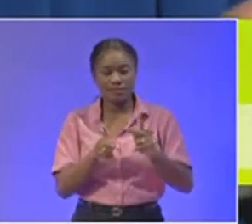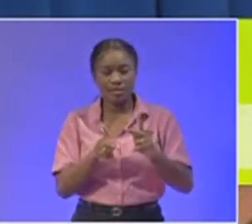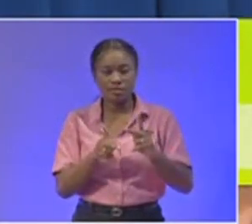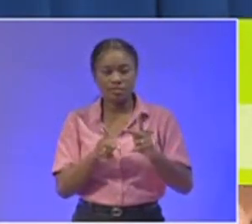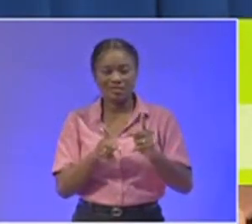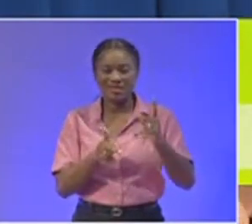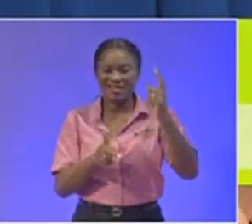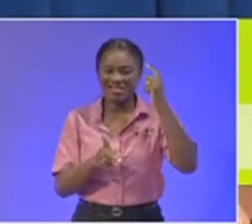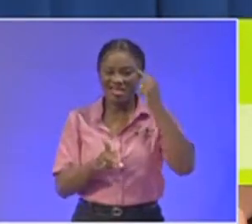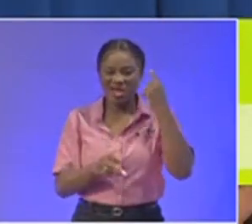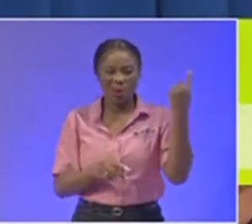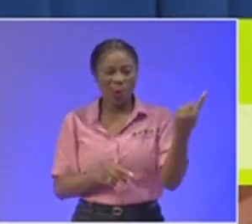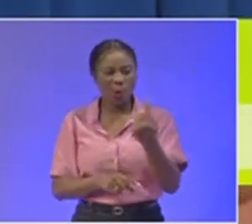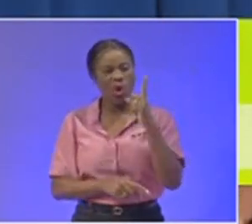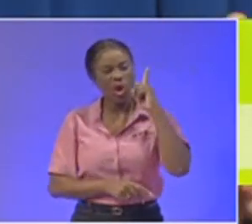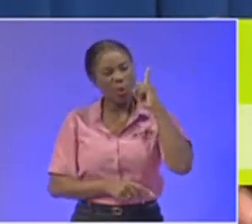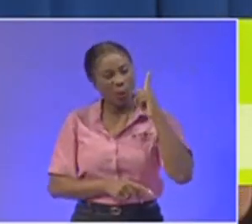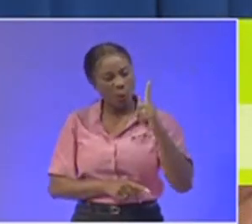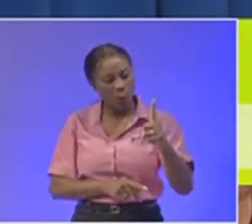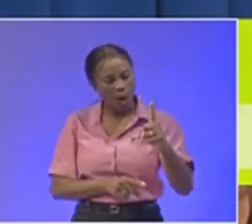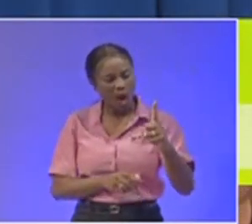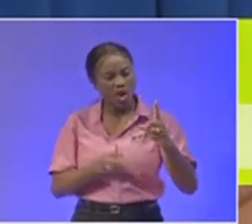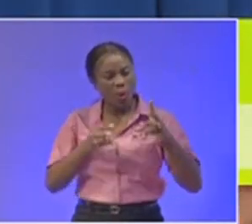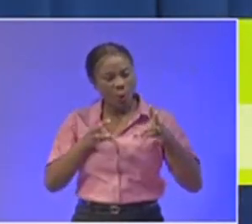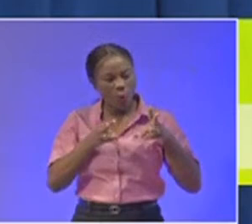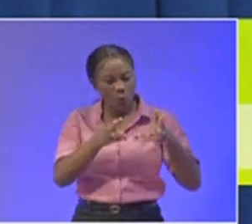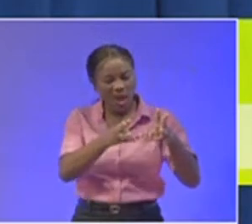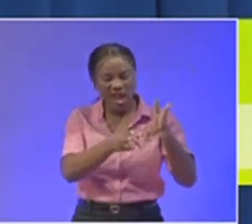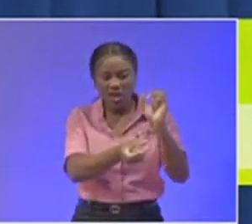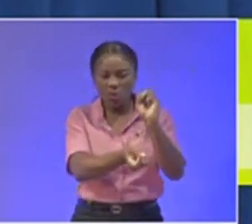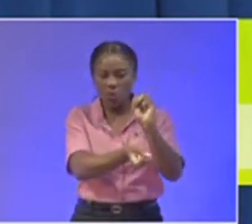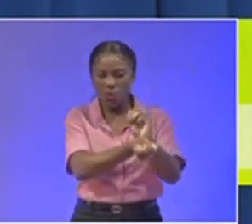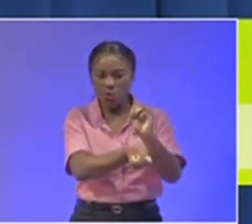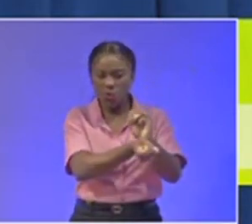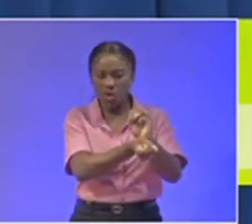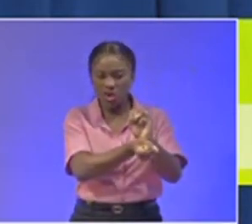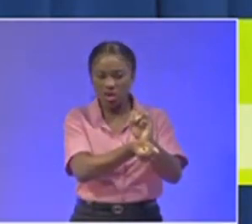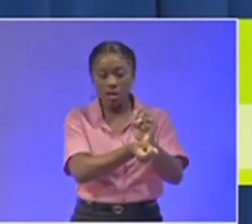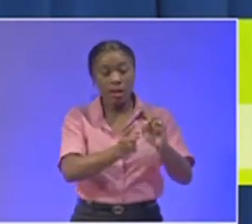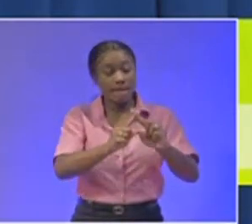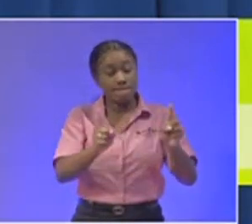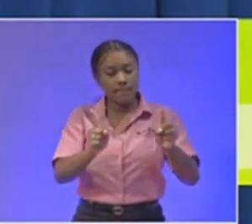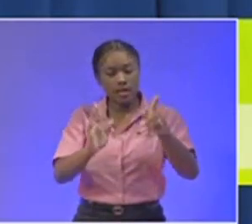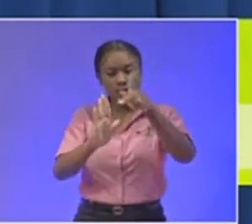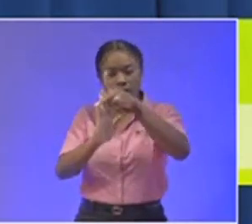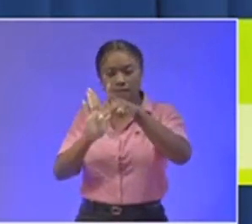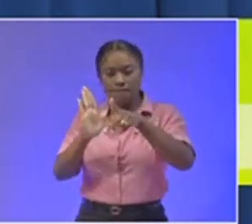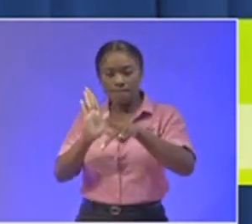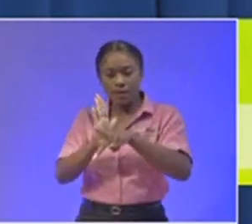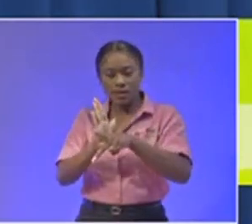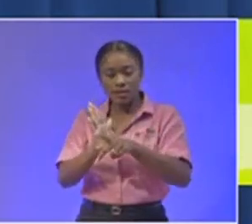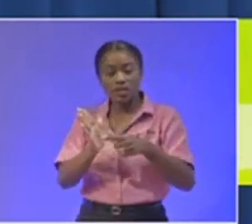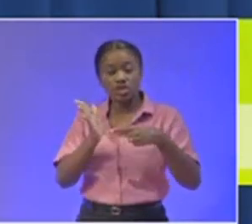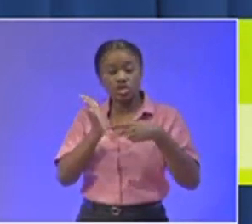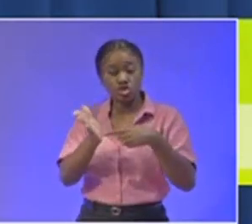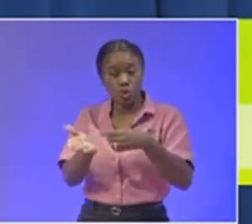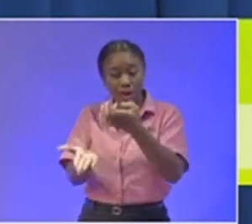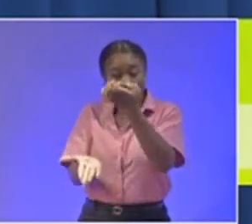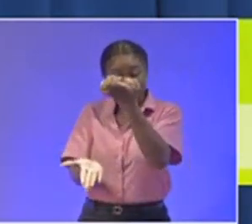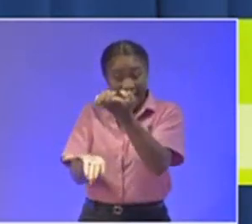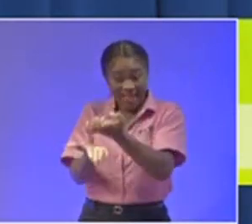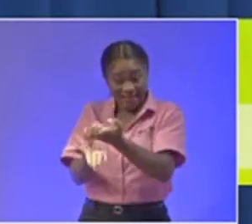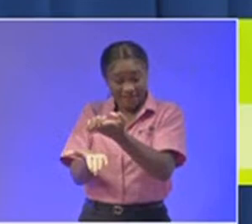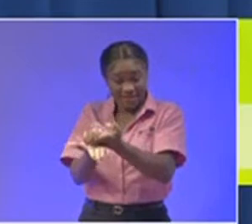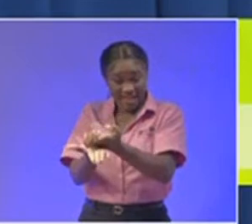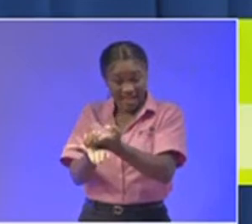They figure, I like this, and this could work. But with a policy, it ensures that evidence-based practice is what